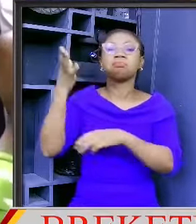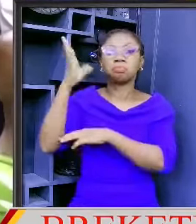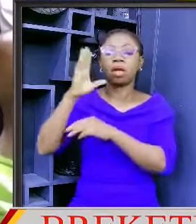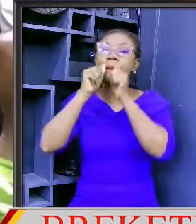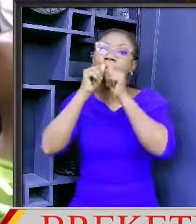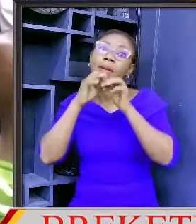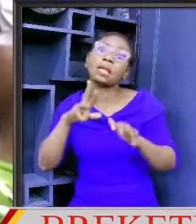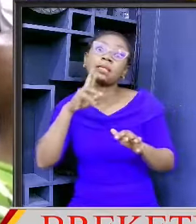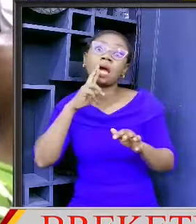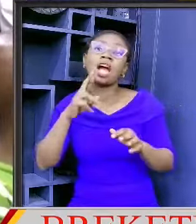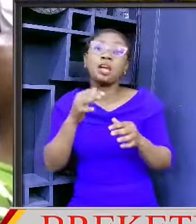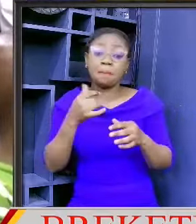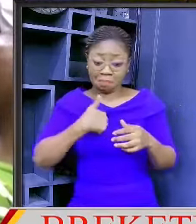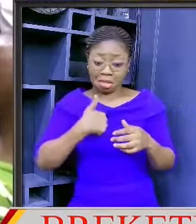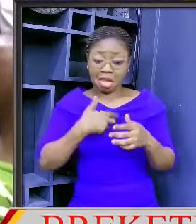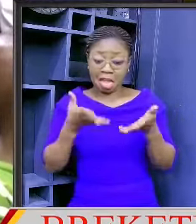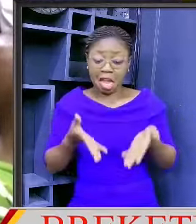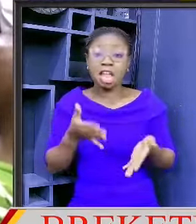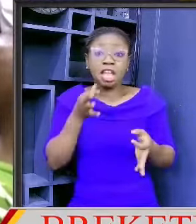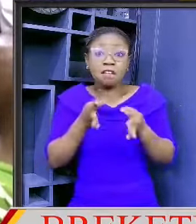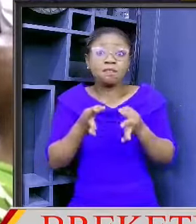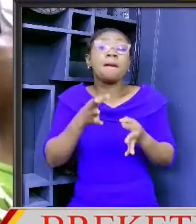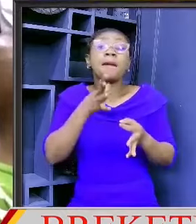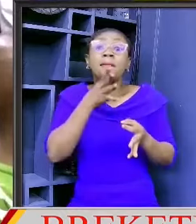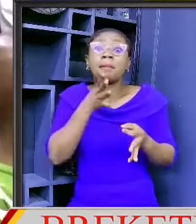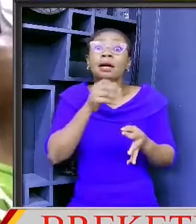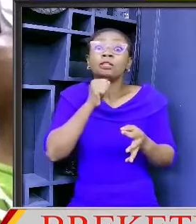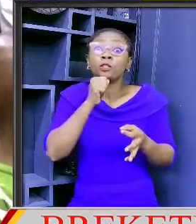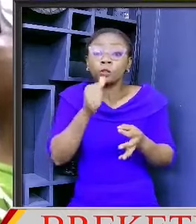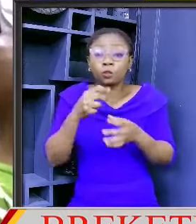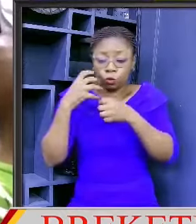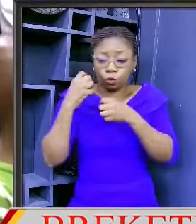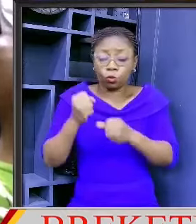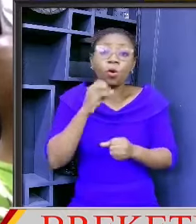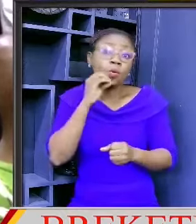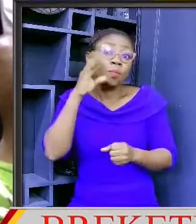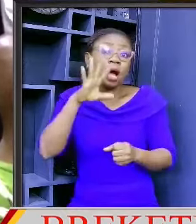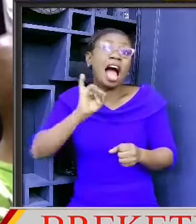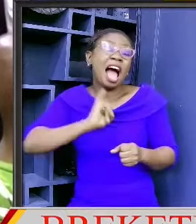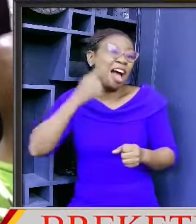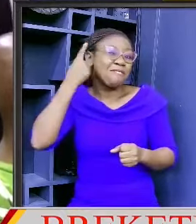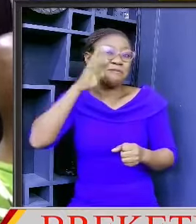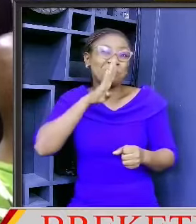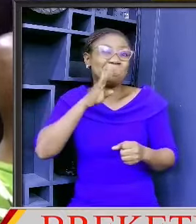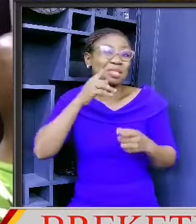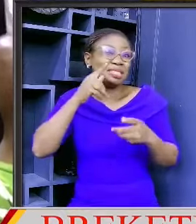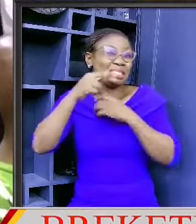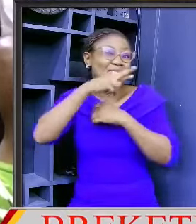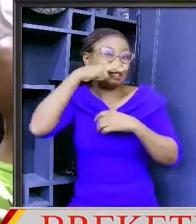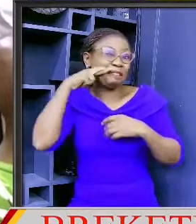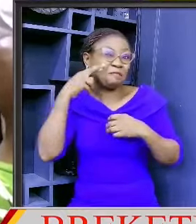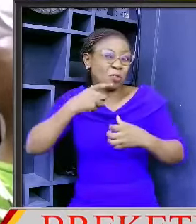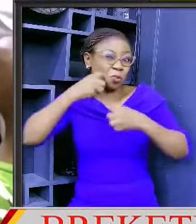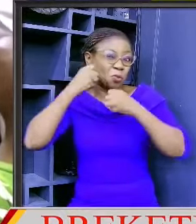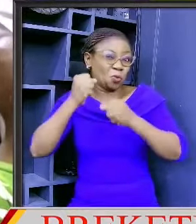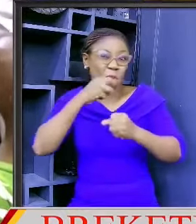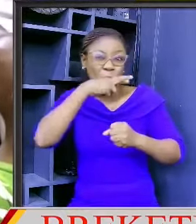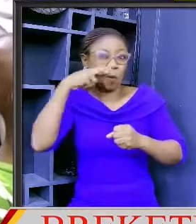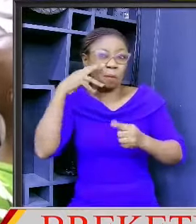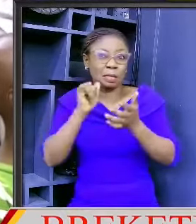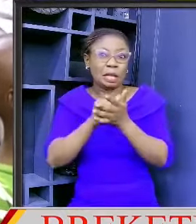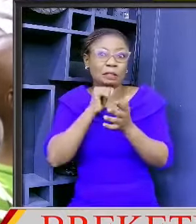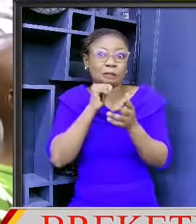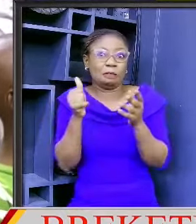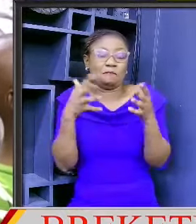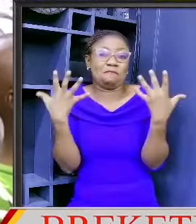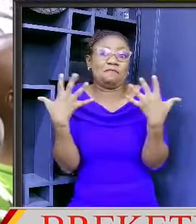they here, it to say my mother no be strong woman. By God, I for be thief. I for be one strong arm robber where no they fear anybody. They for